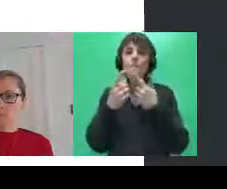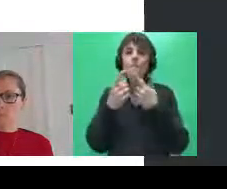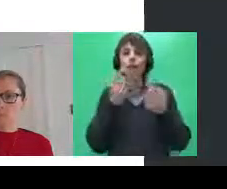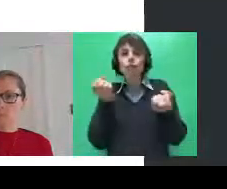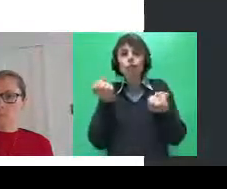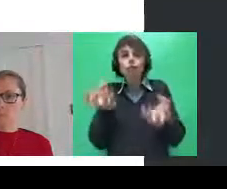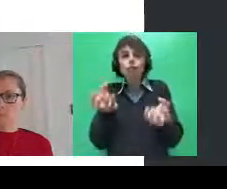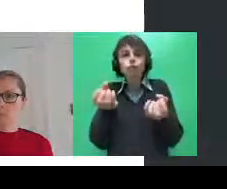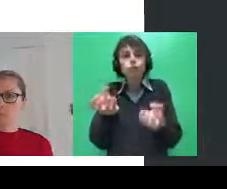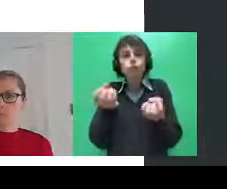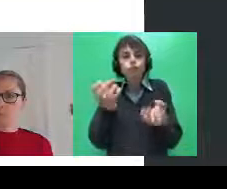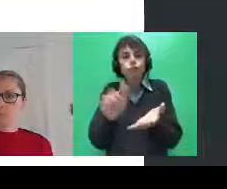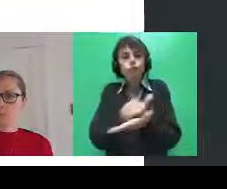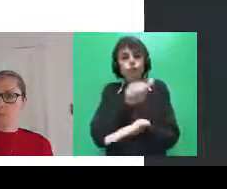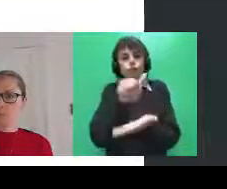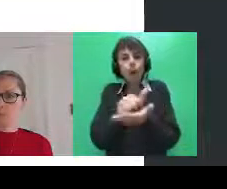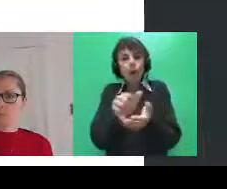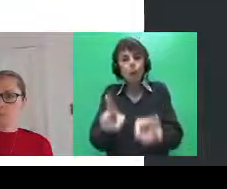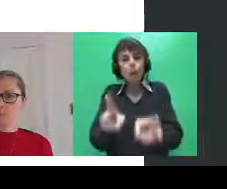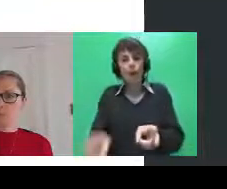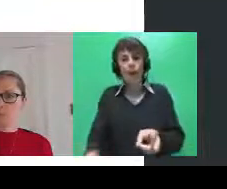out there. Next slide, please.